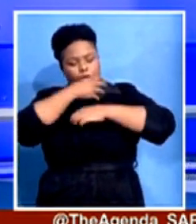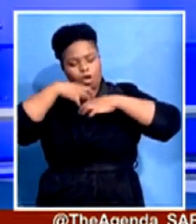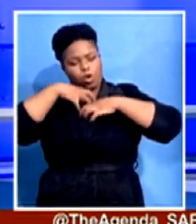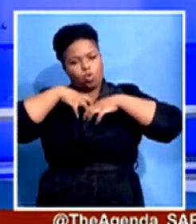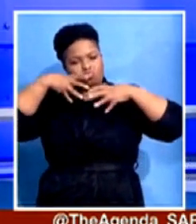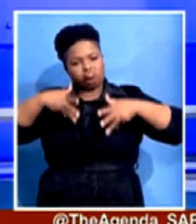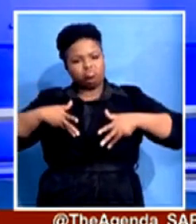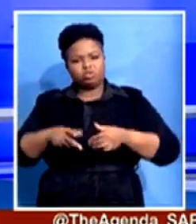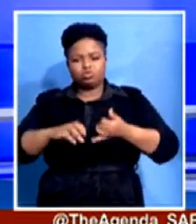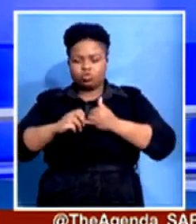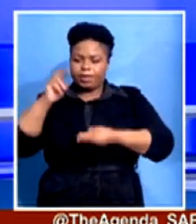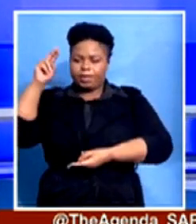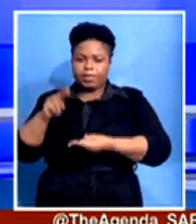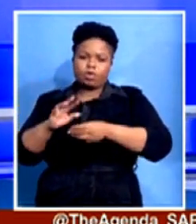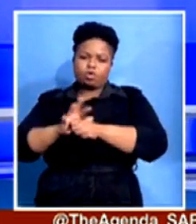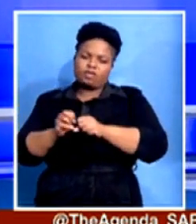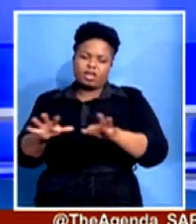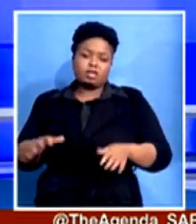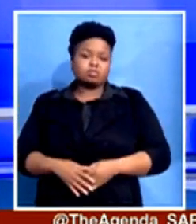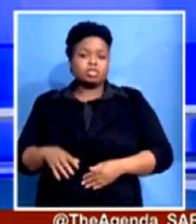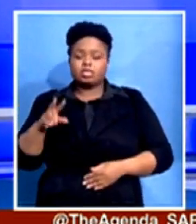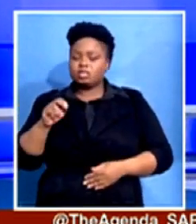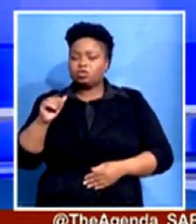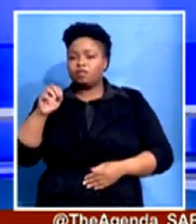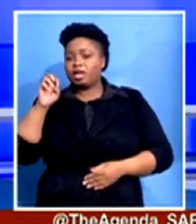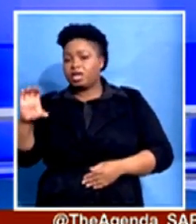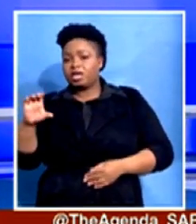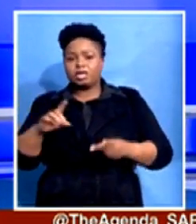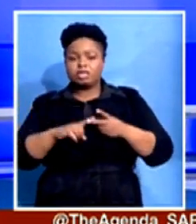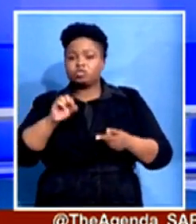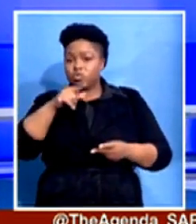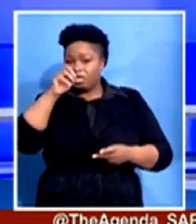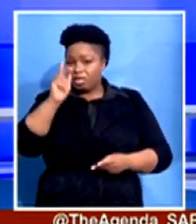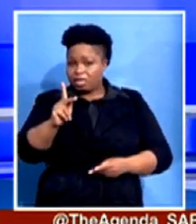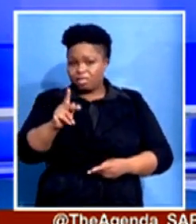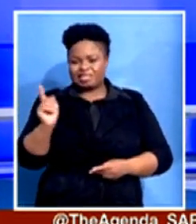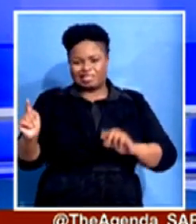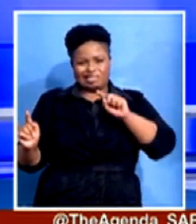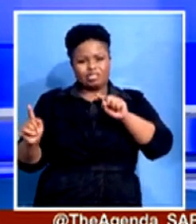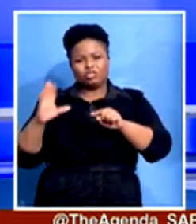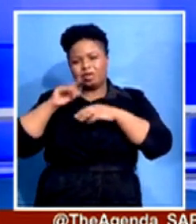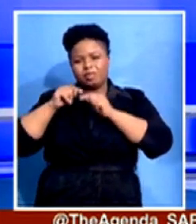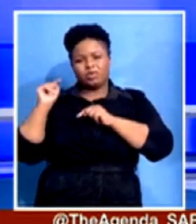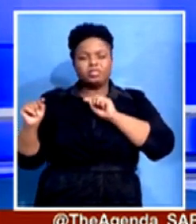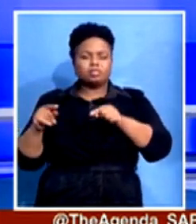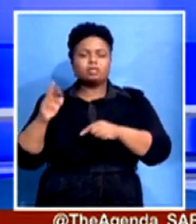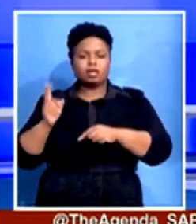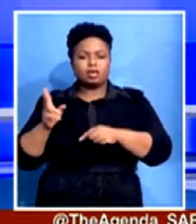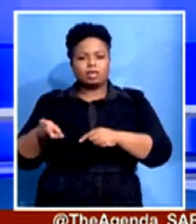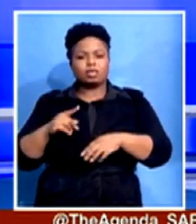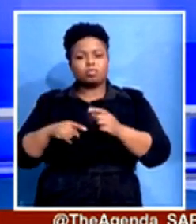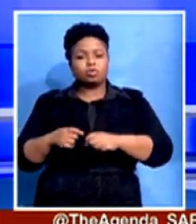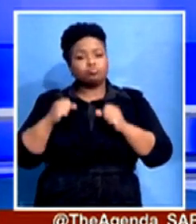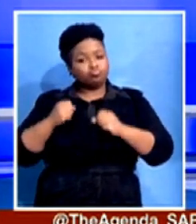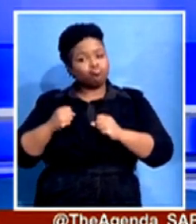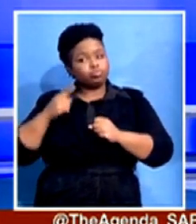course, Sinovac and Sputnik coming up yet again in terms of strong consideration to the South